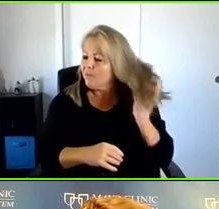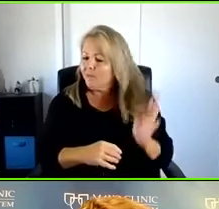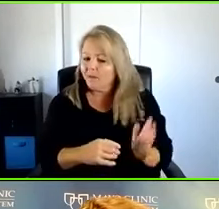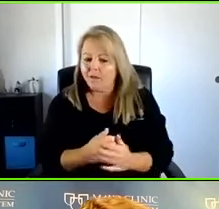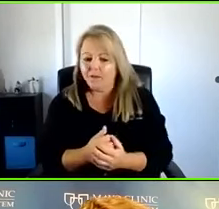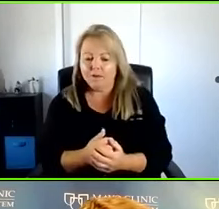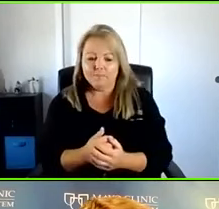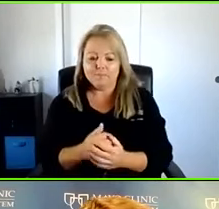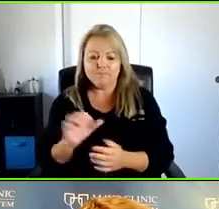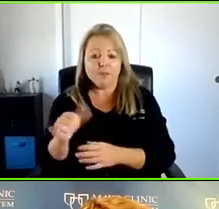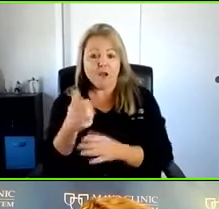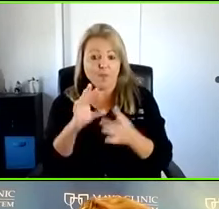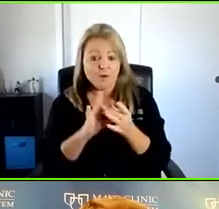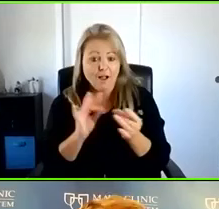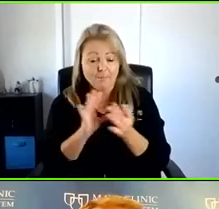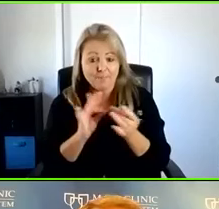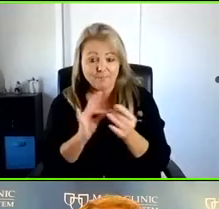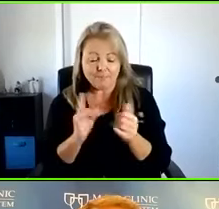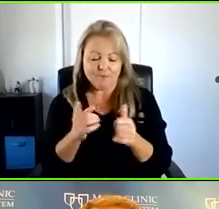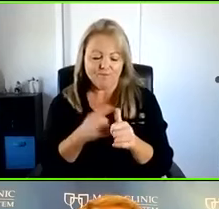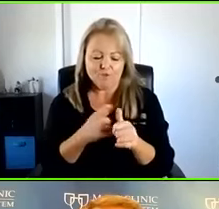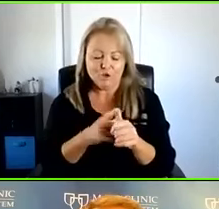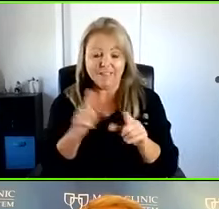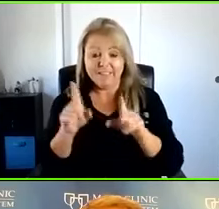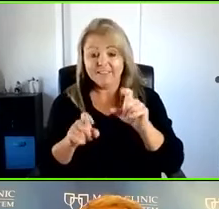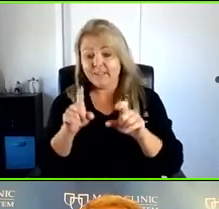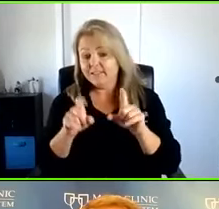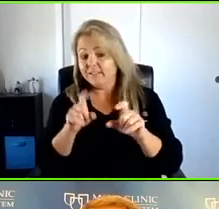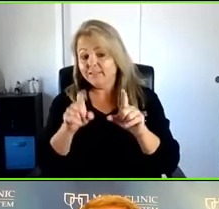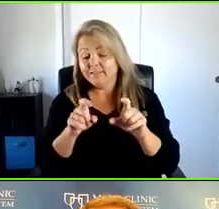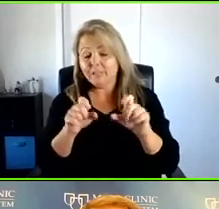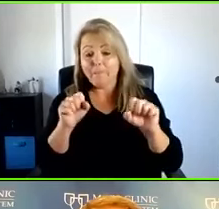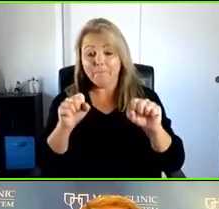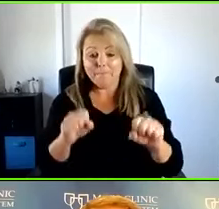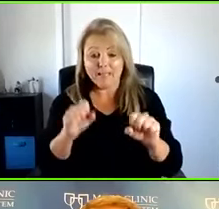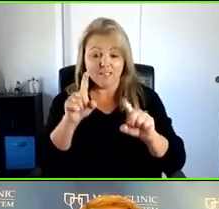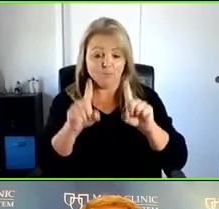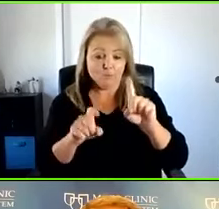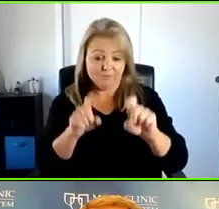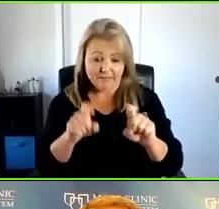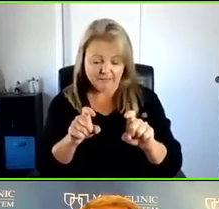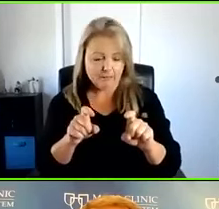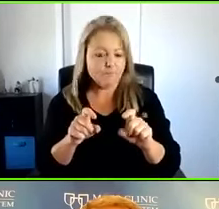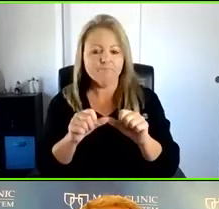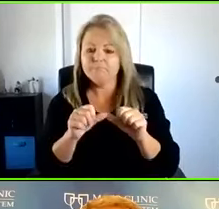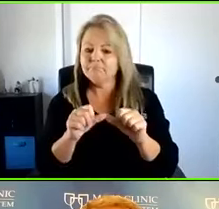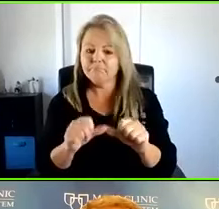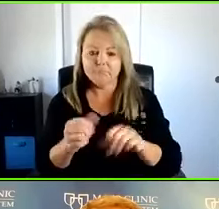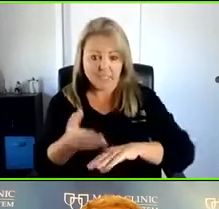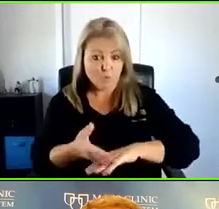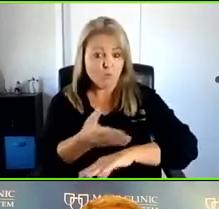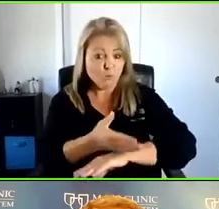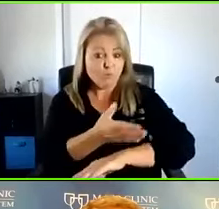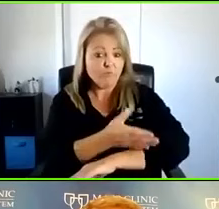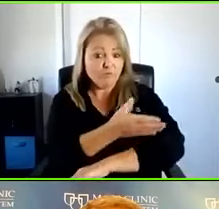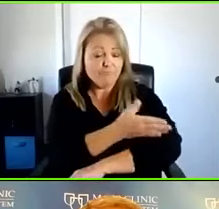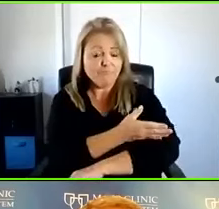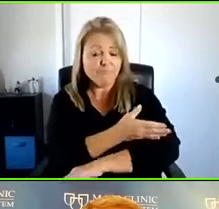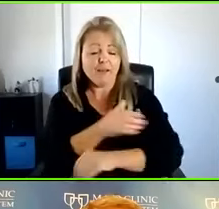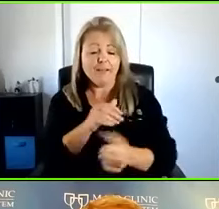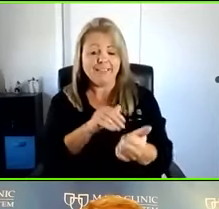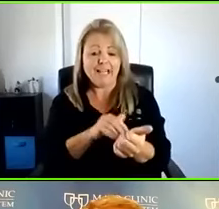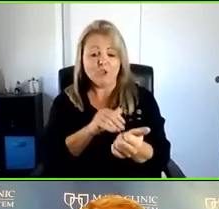comments. First, around testing. Our ability to test in our region continues to improve. As Dr. Fitzgerald said,